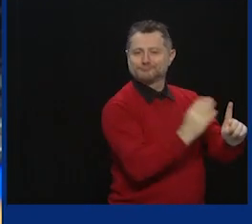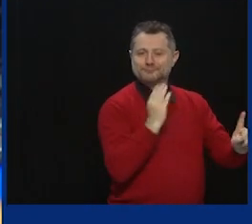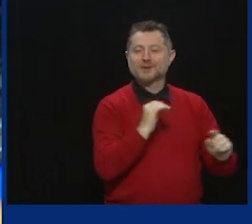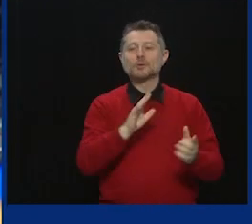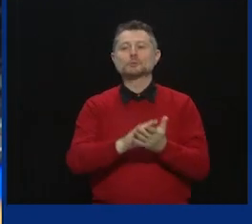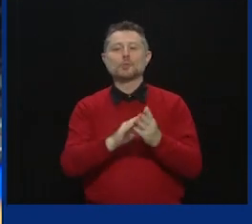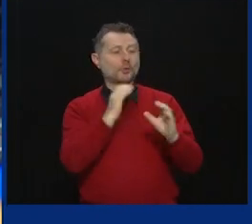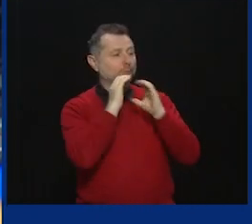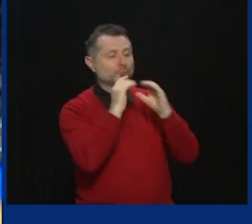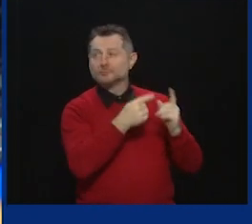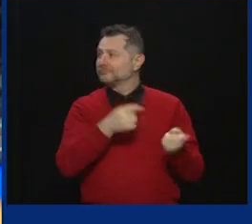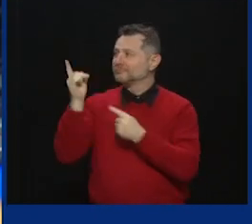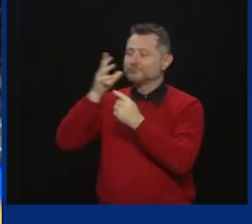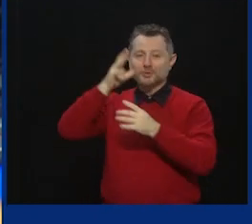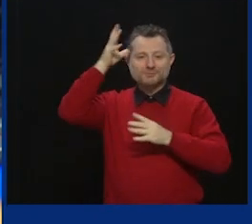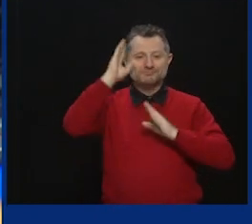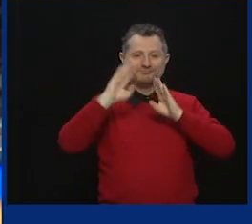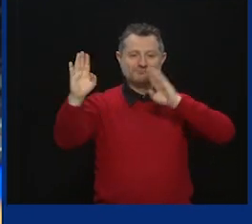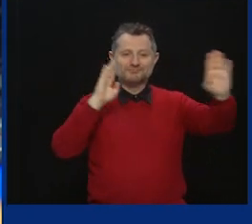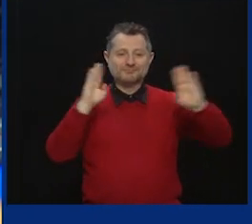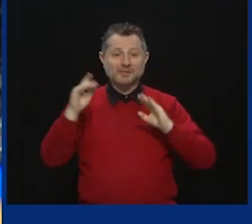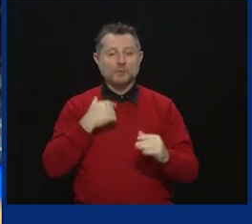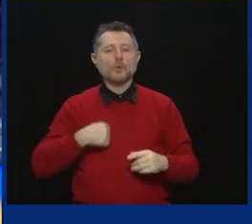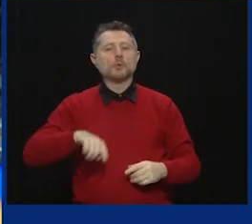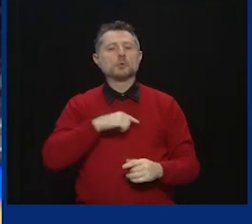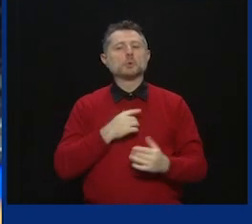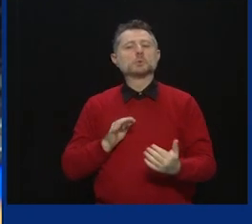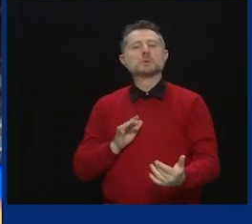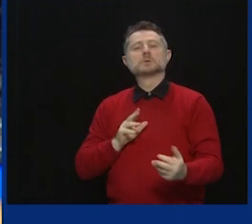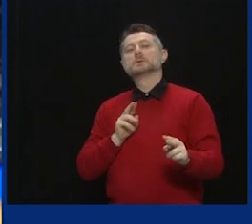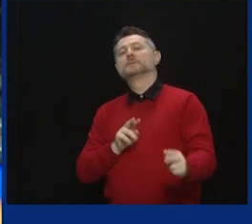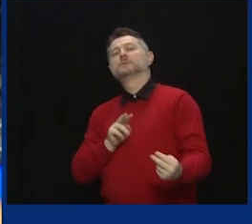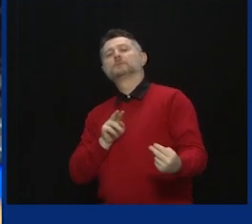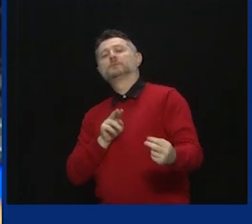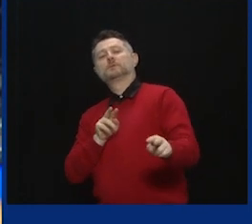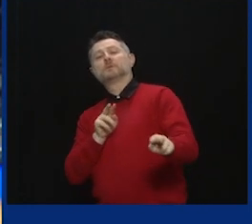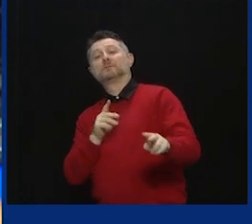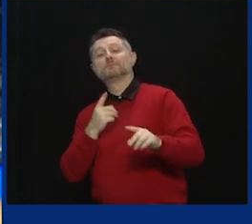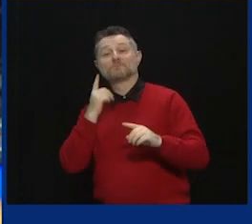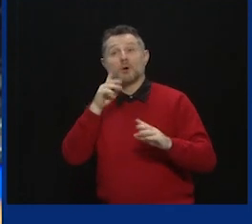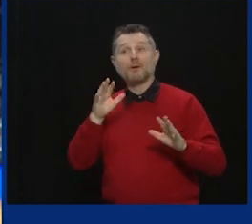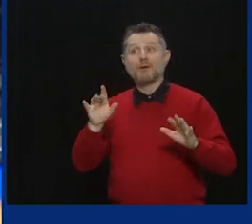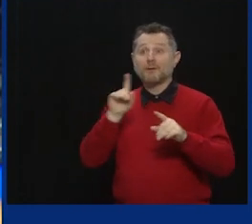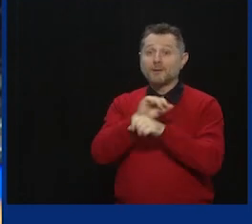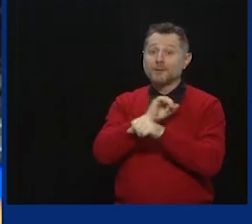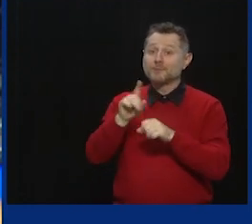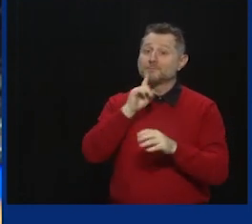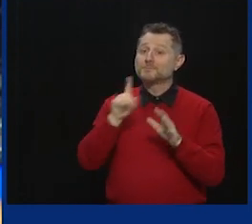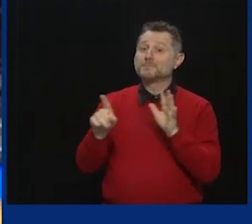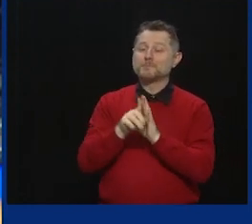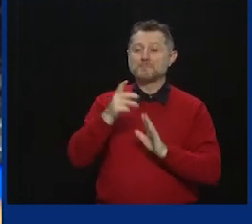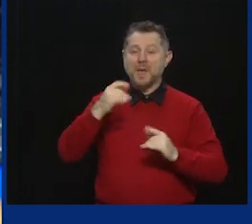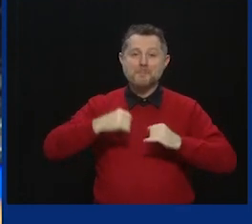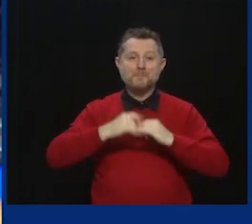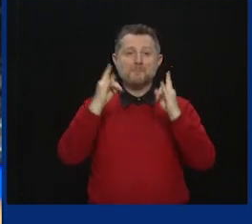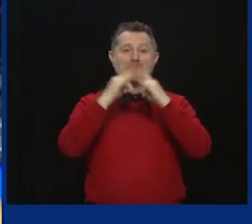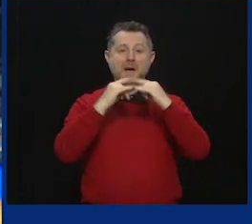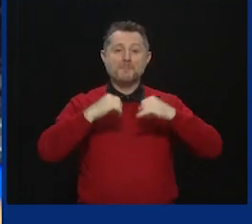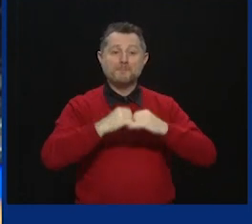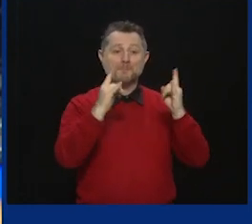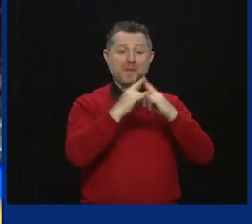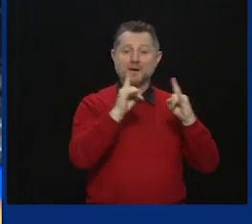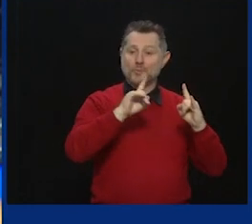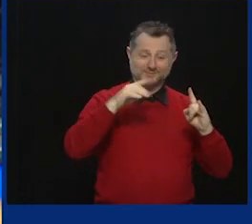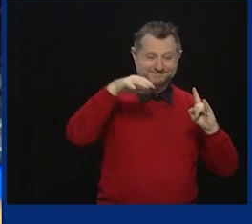as well. So we've been waiting for this. We announced more pop-up sites. What do you think of a pop-up site? Sounds kind of fun, doesn't it? It just kind of pops up, and all of a sudden it's